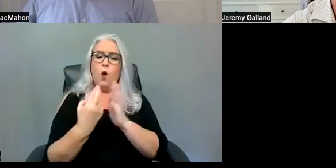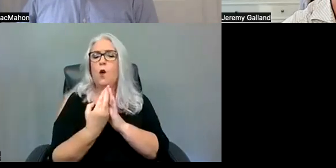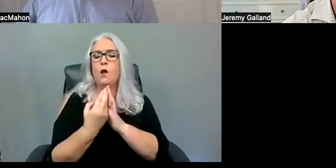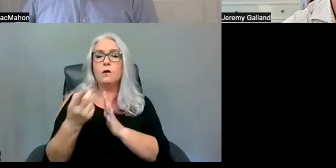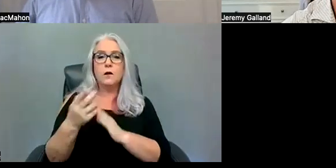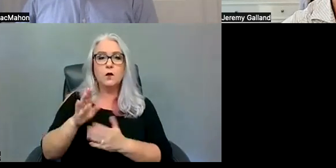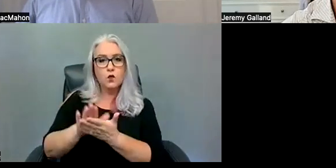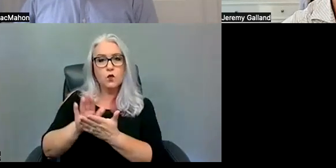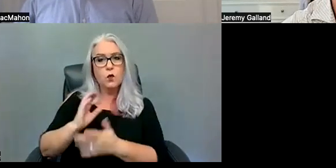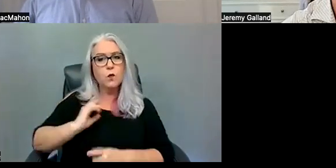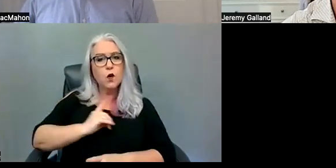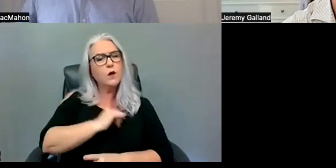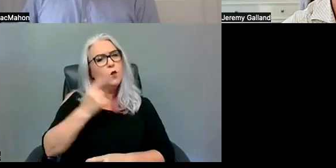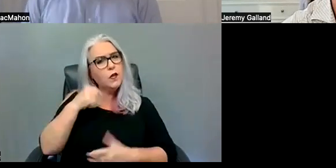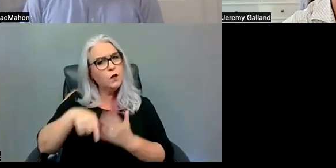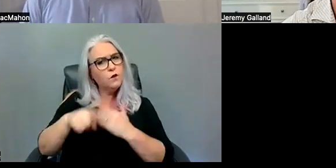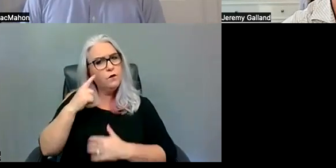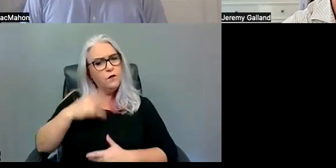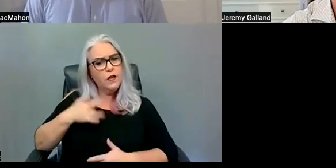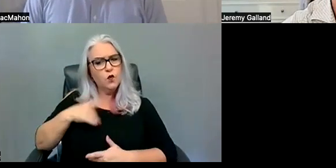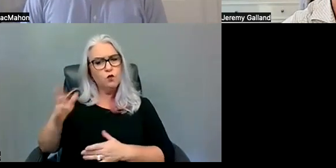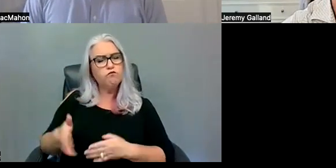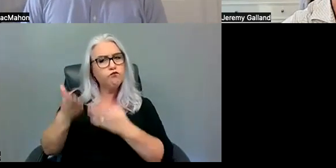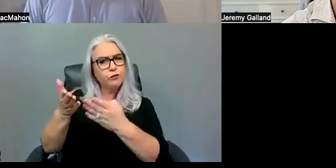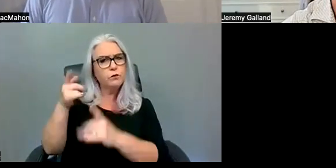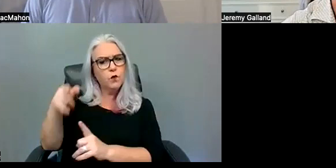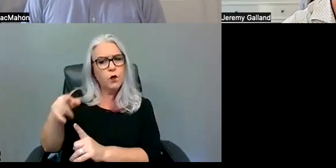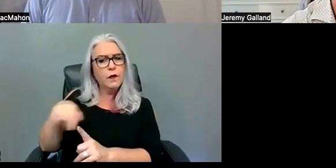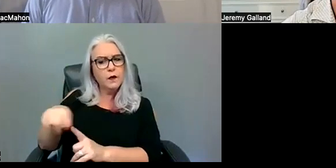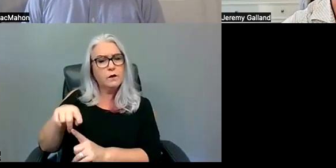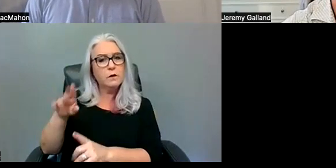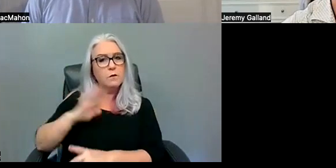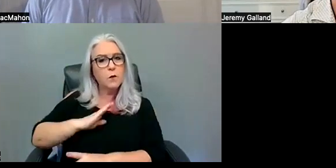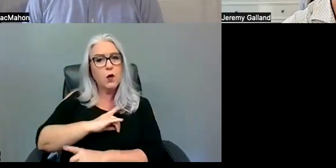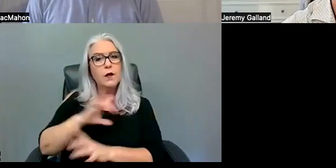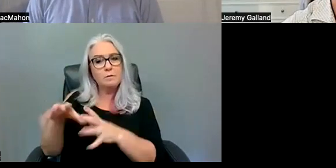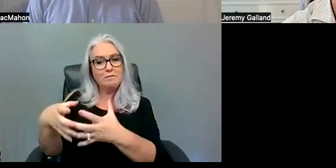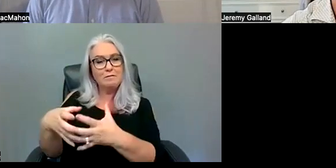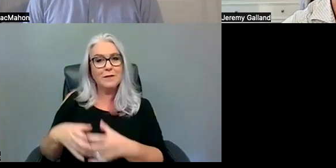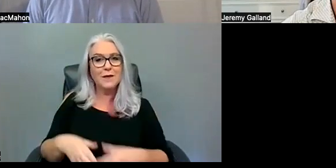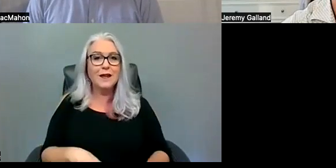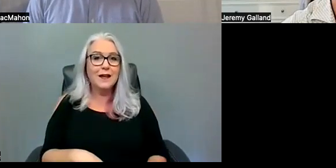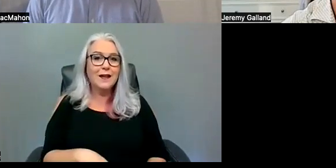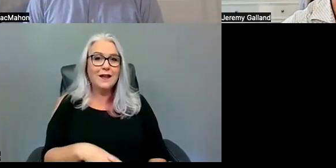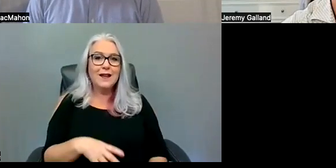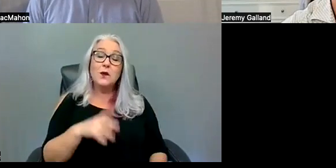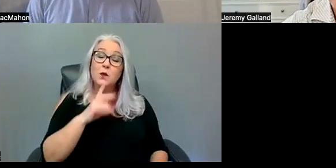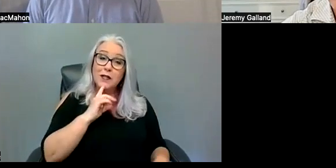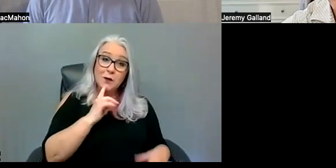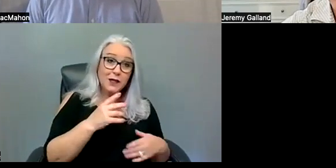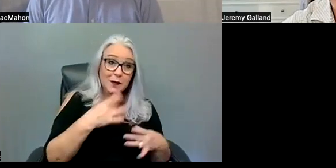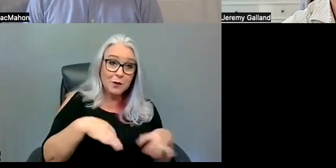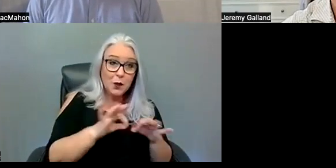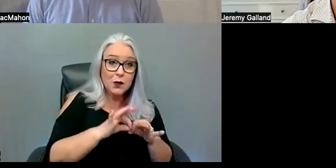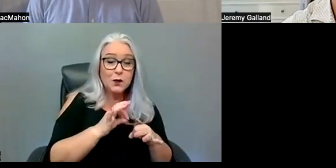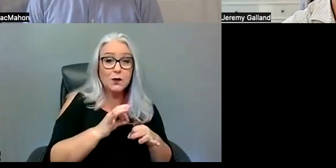this role? So that's a great question. and really one of the most important questions. I see the role